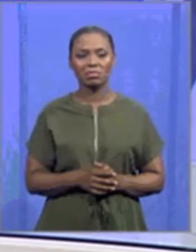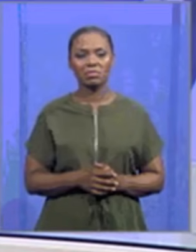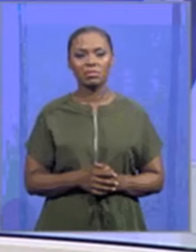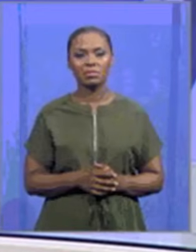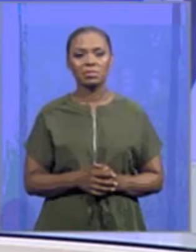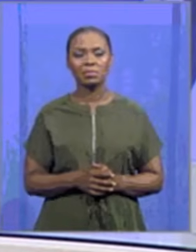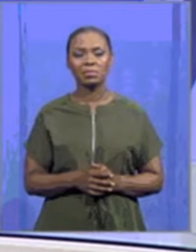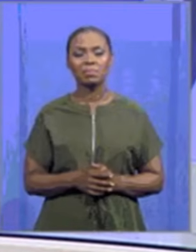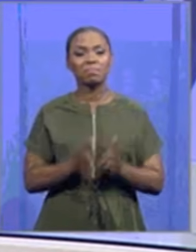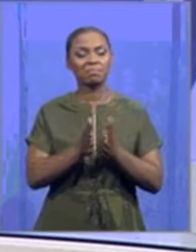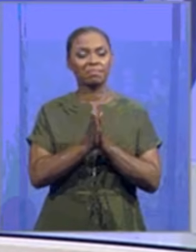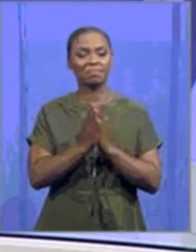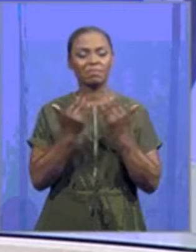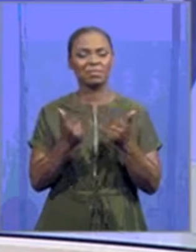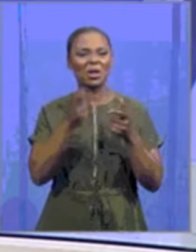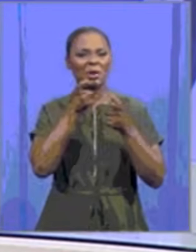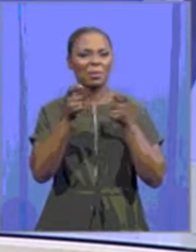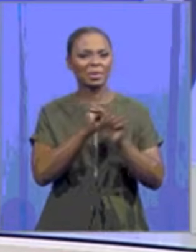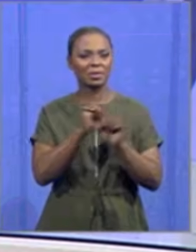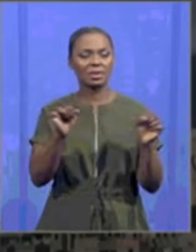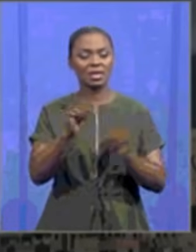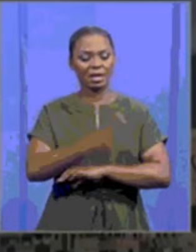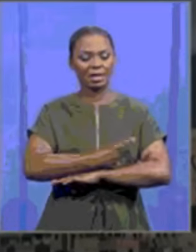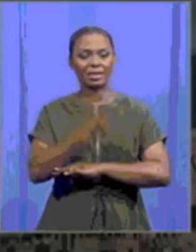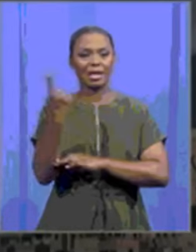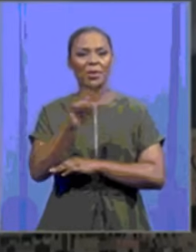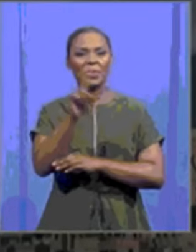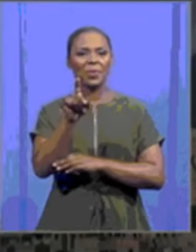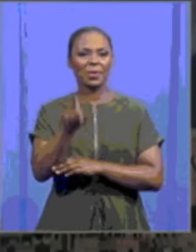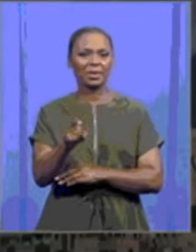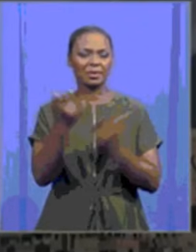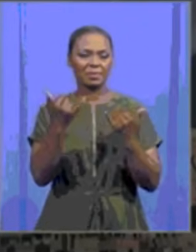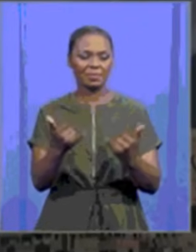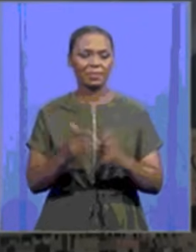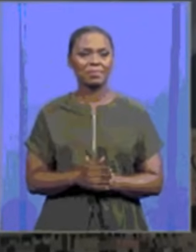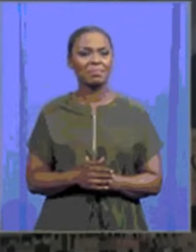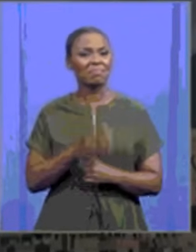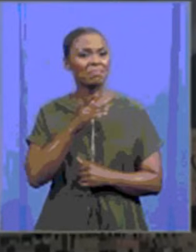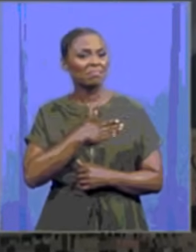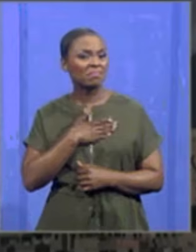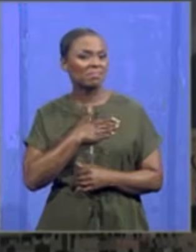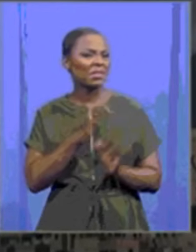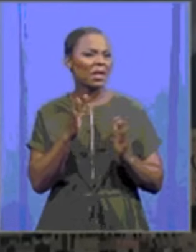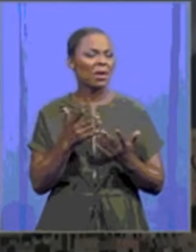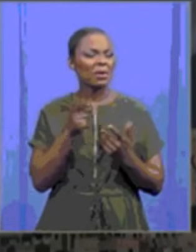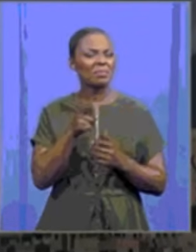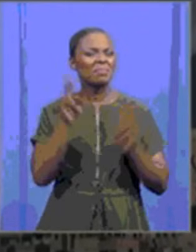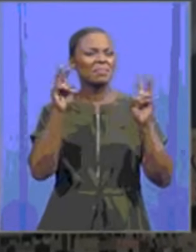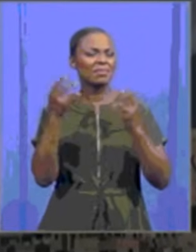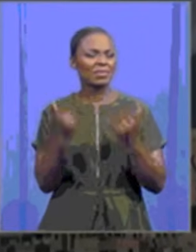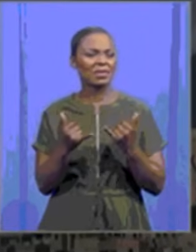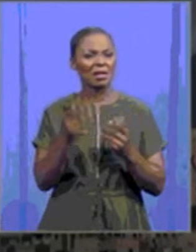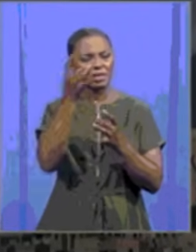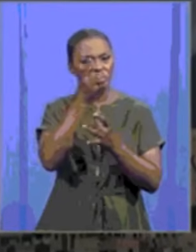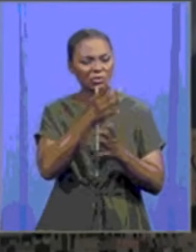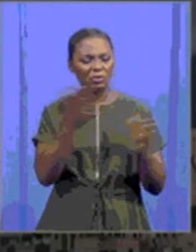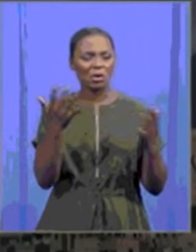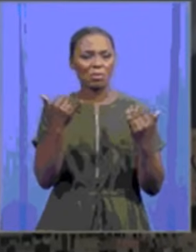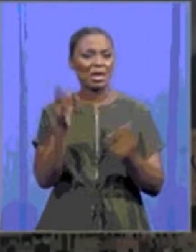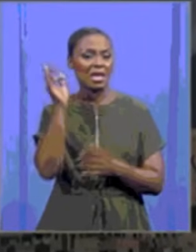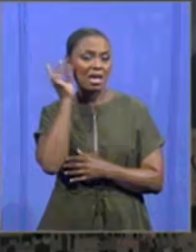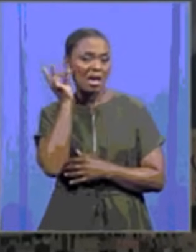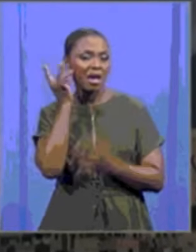Re le kgopetše maikutlo go potšišo ya rena ya lehono mo re rego maikutlo a gago ke afe morago ga dipego tša gore